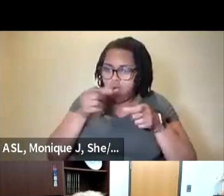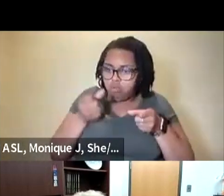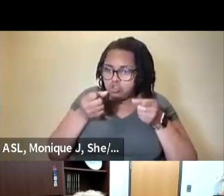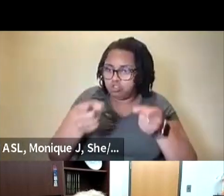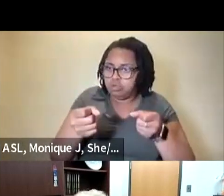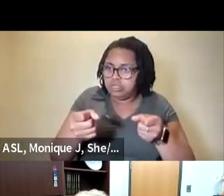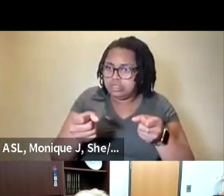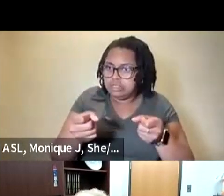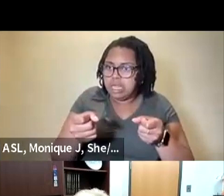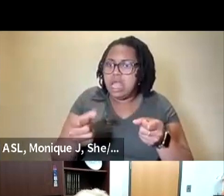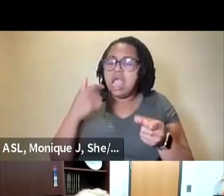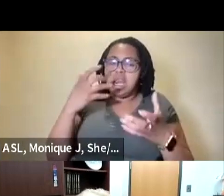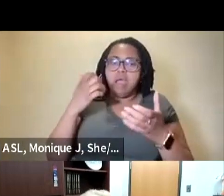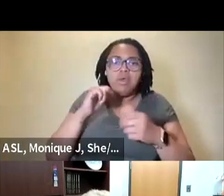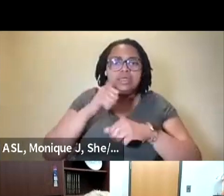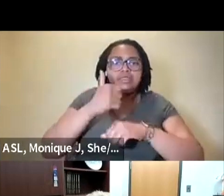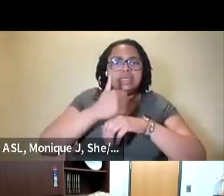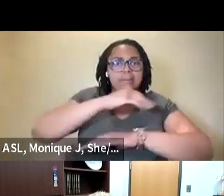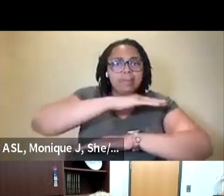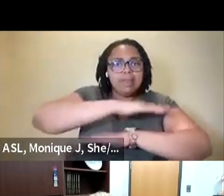front of my store, you know.